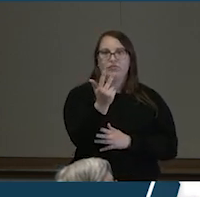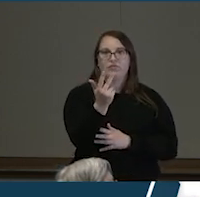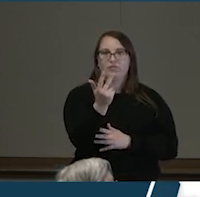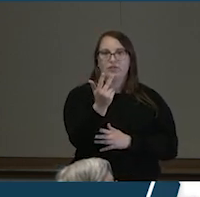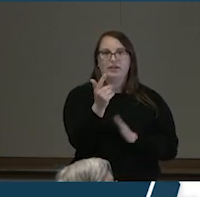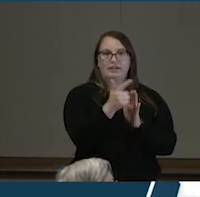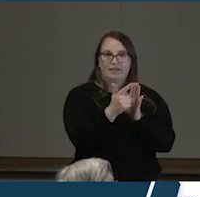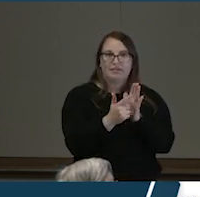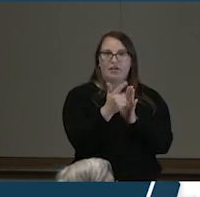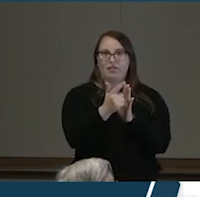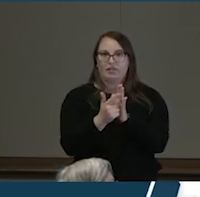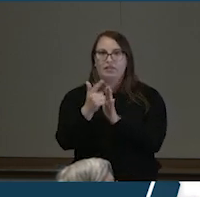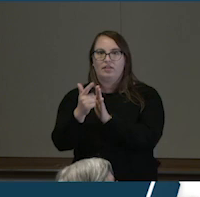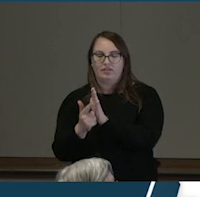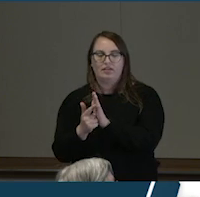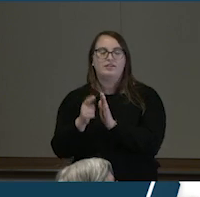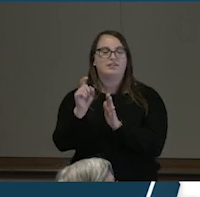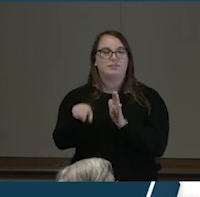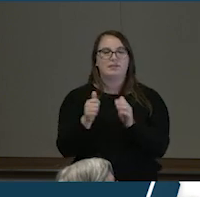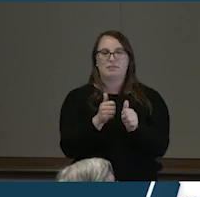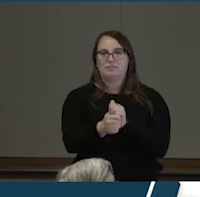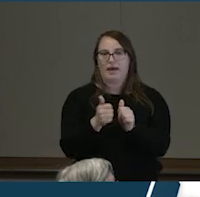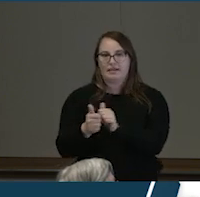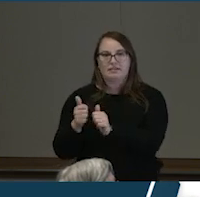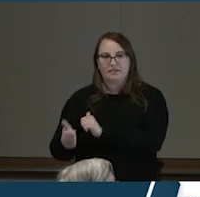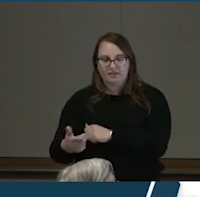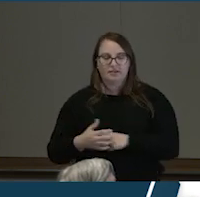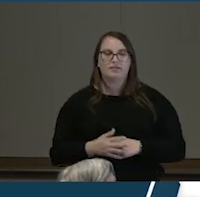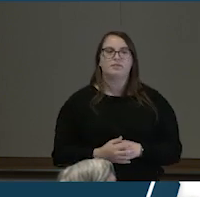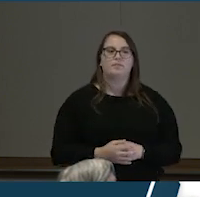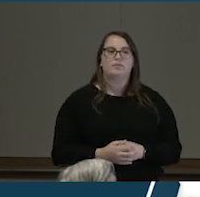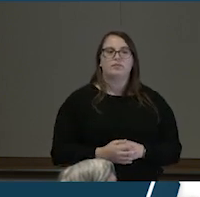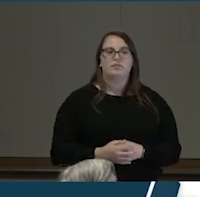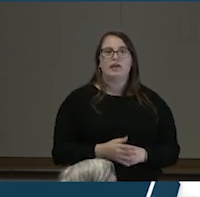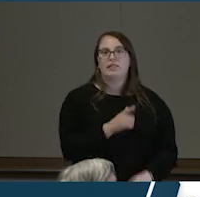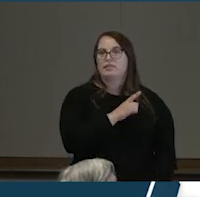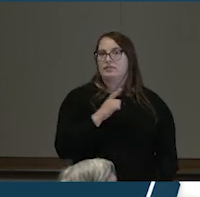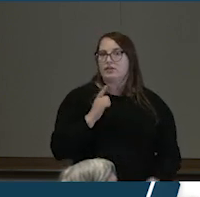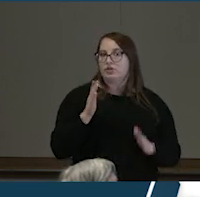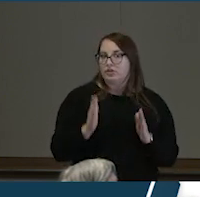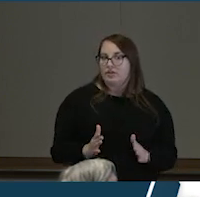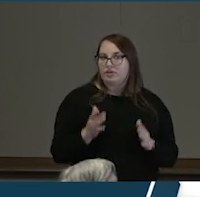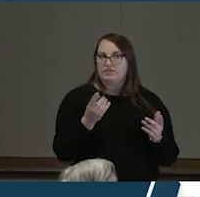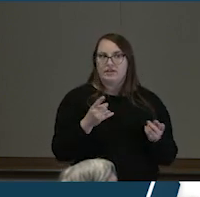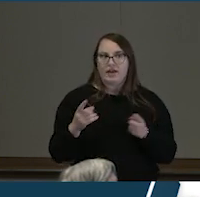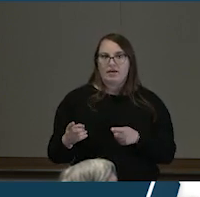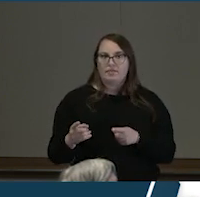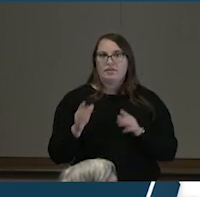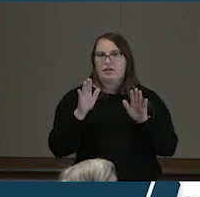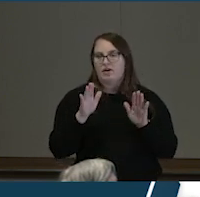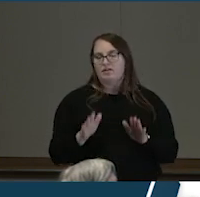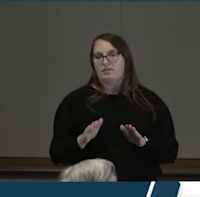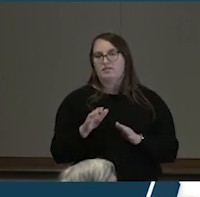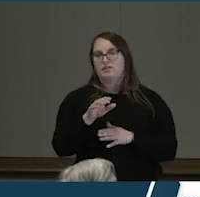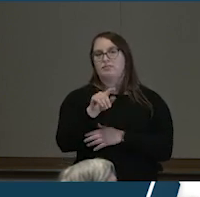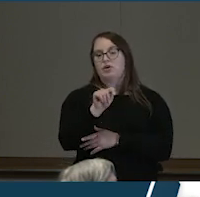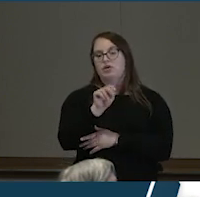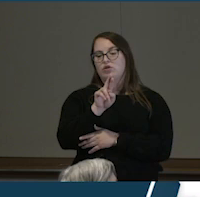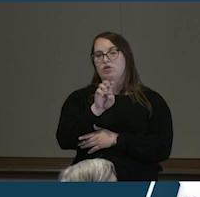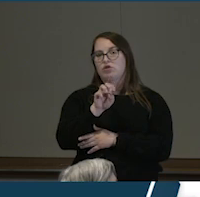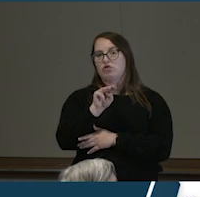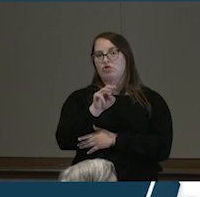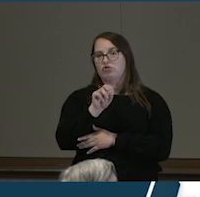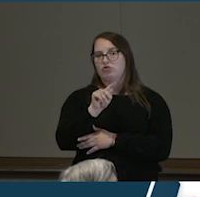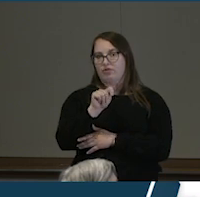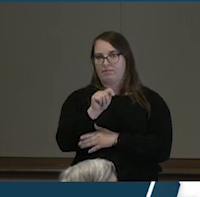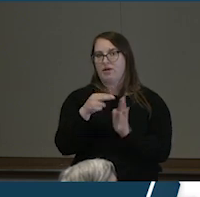side. The legislators that did it did a wonderful job. Representative Tremont has a couple children